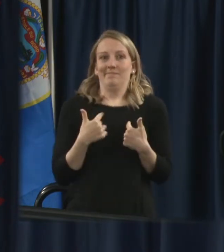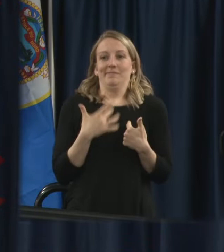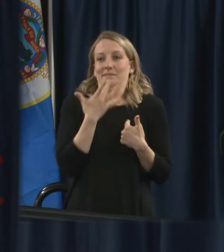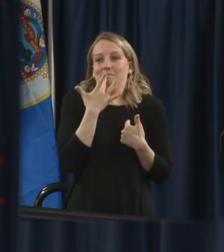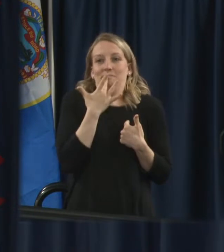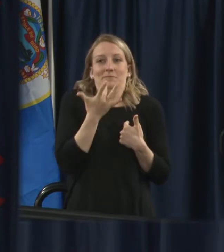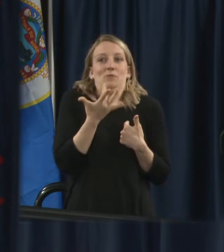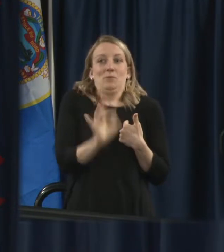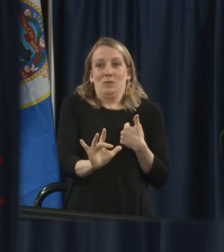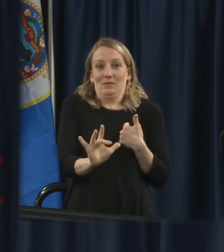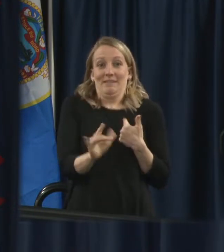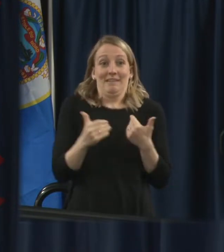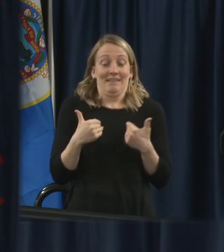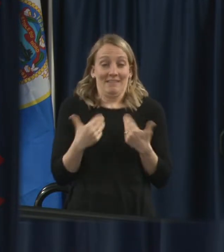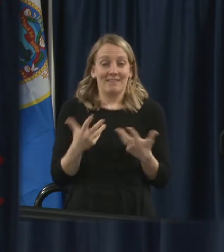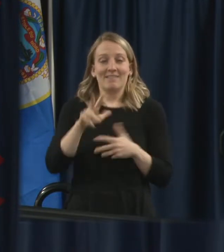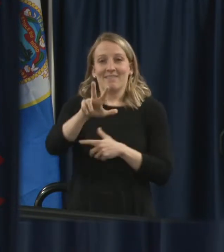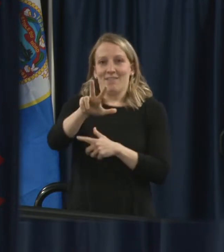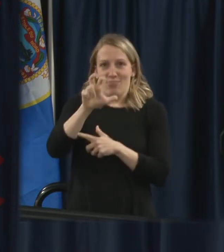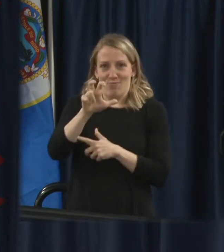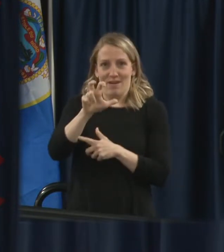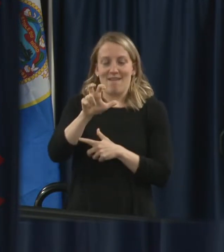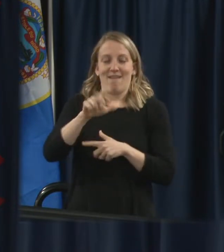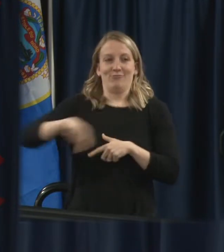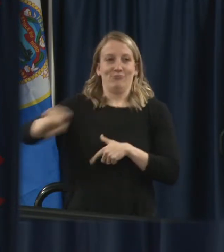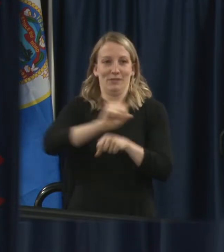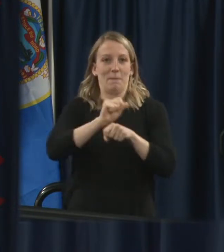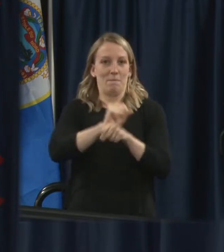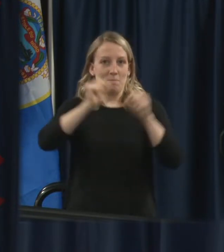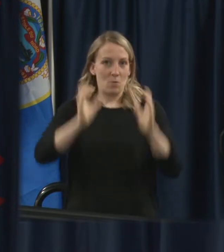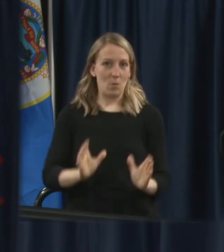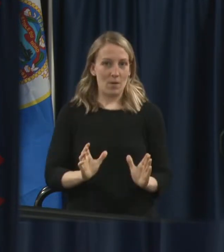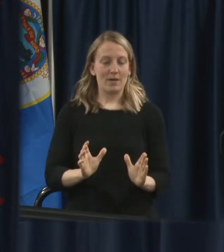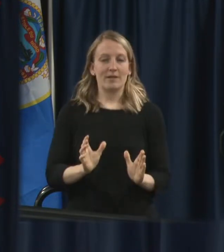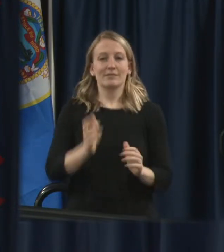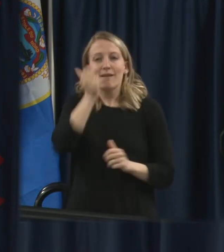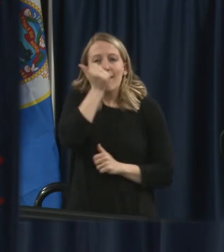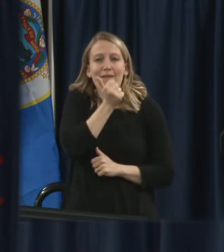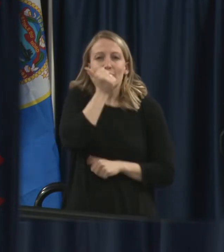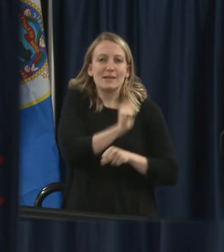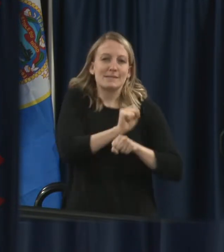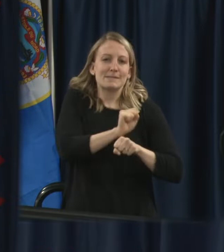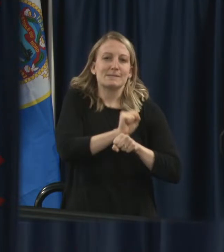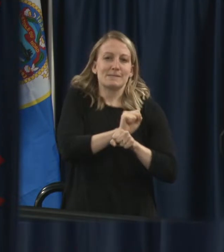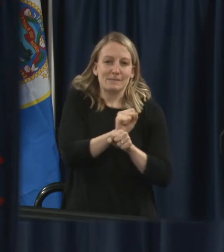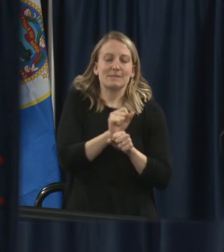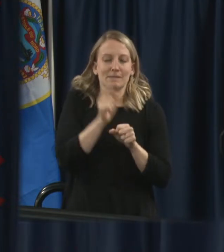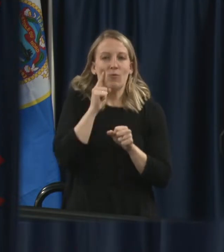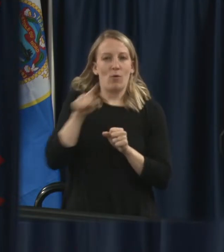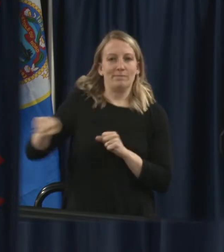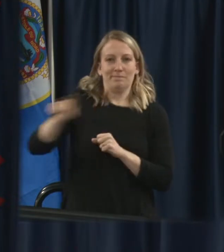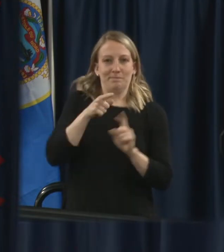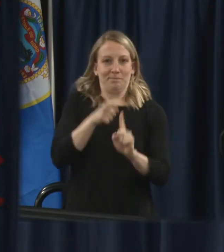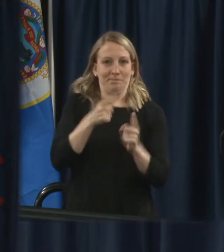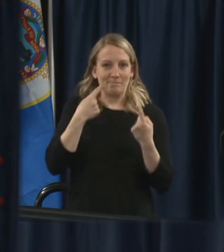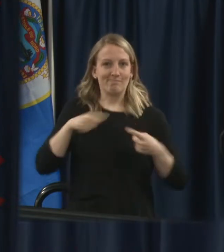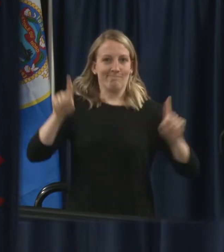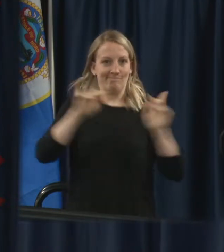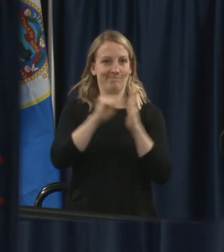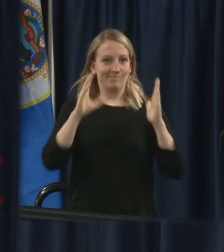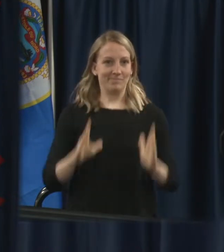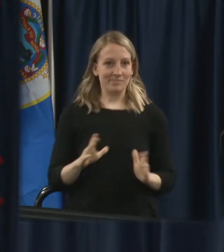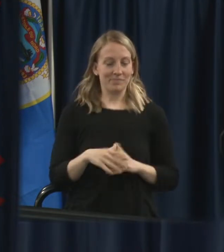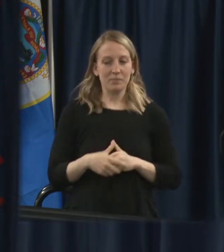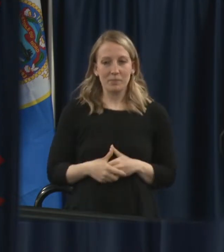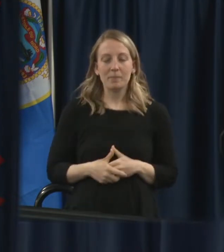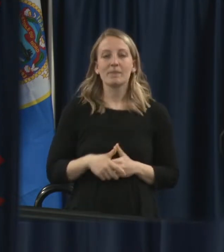work with nearly 300 outstanding employees who strive every day to help students achieve their goals, and I'd like to introduce you to